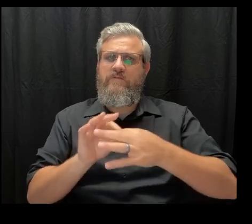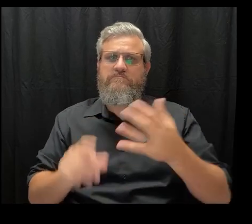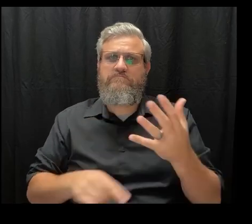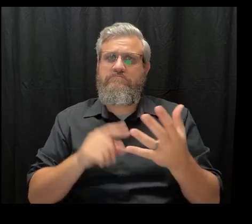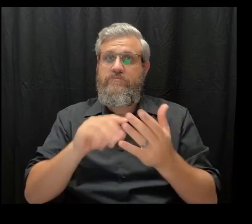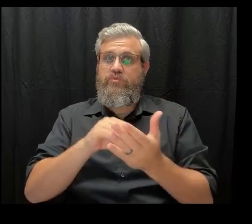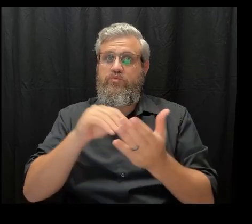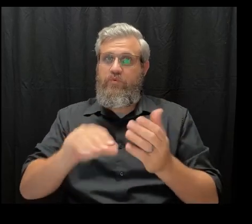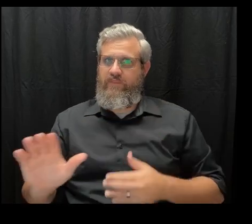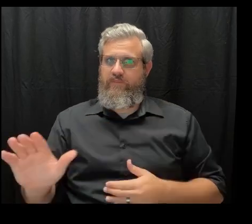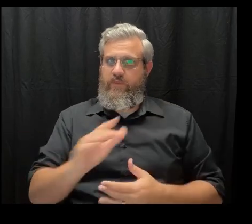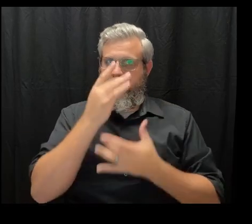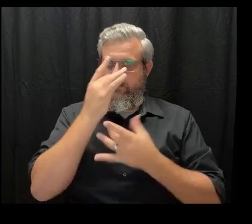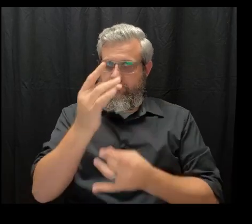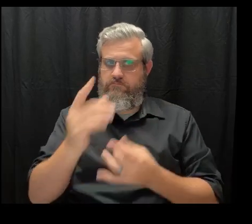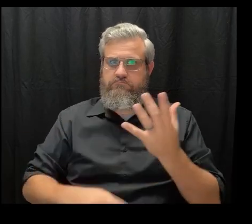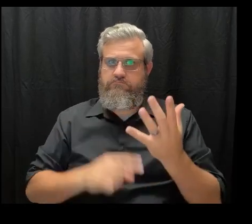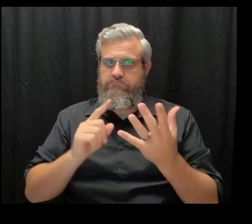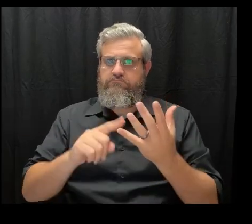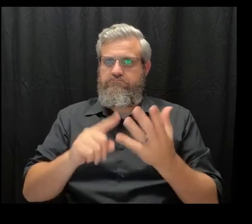active participation.